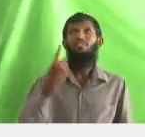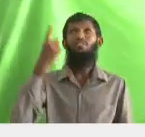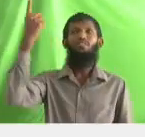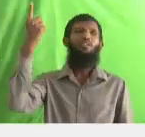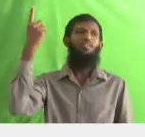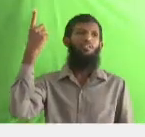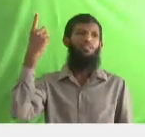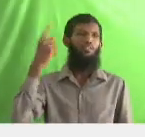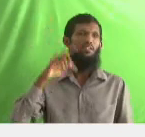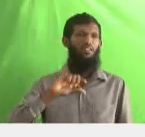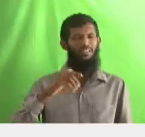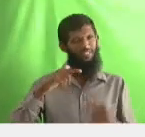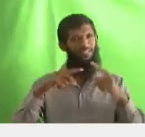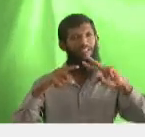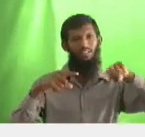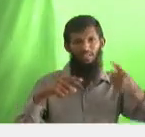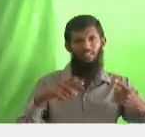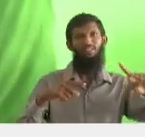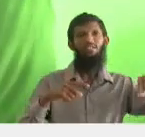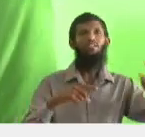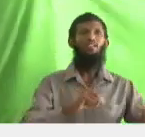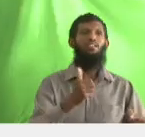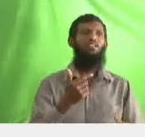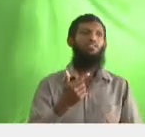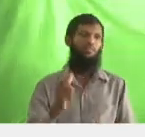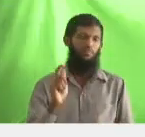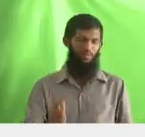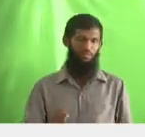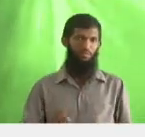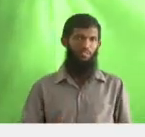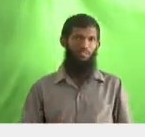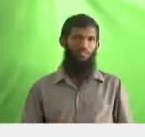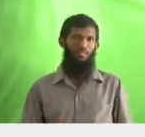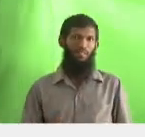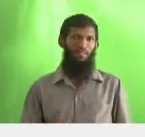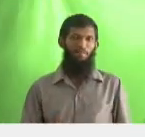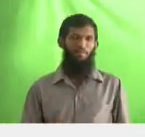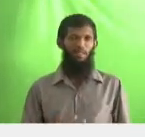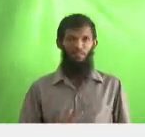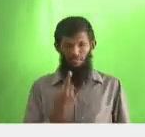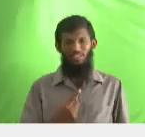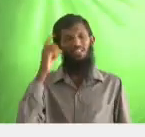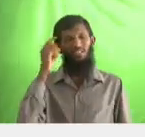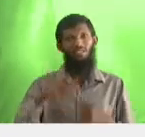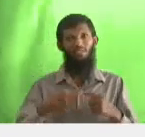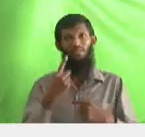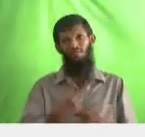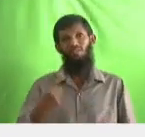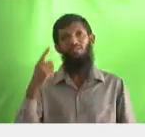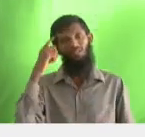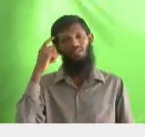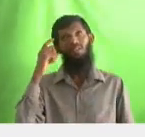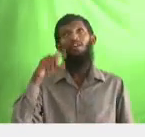matter what wealth you have amassed, wallahi, you are going to leave it on earth. It is not going to come with you. Nobody is going to bury